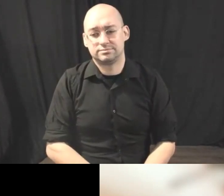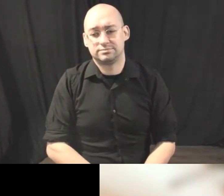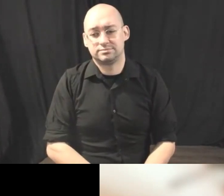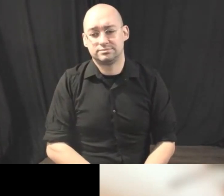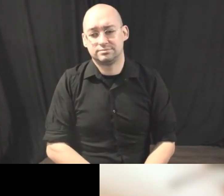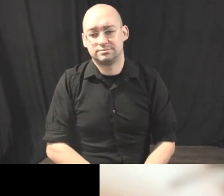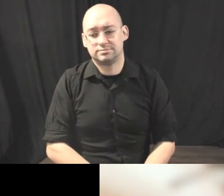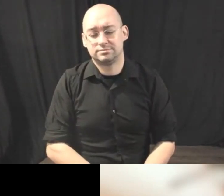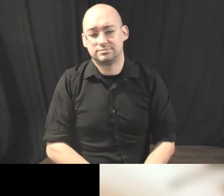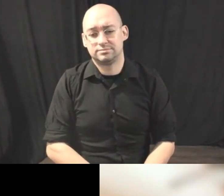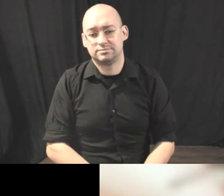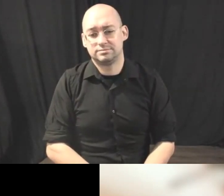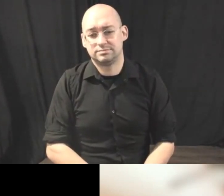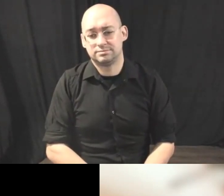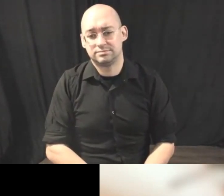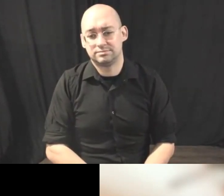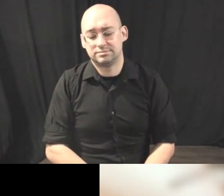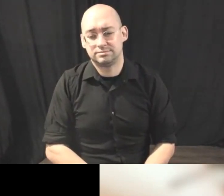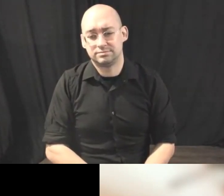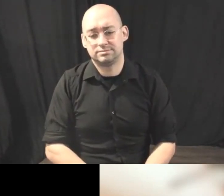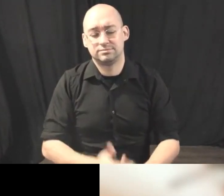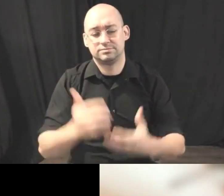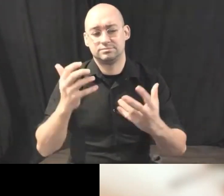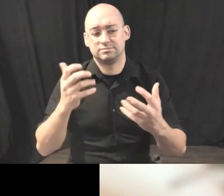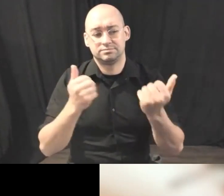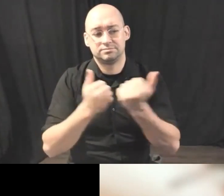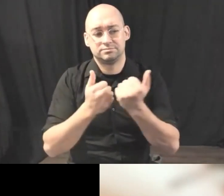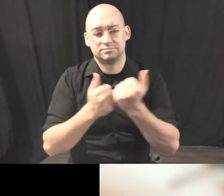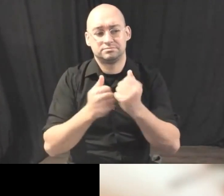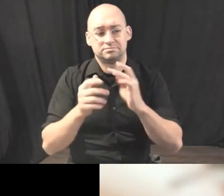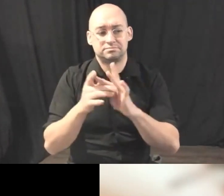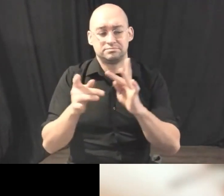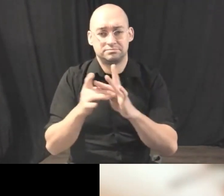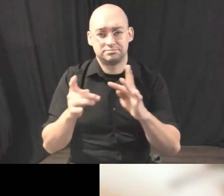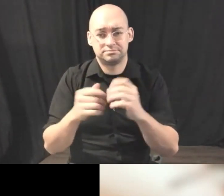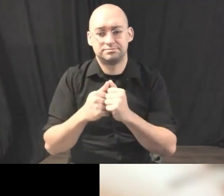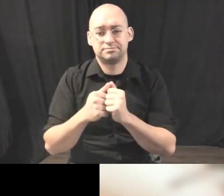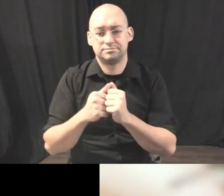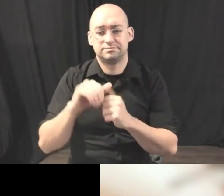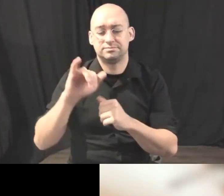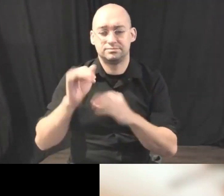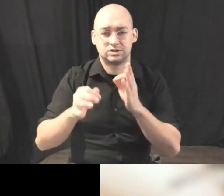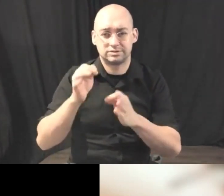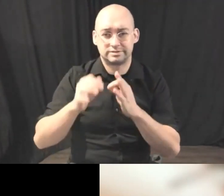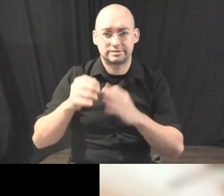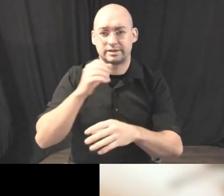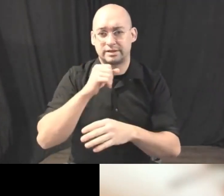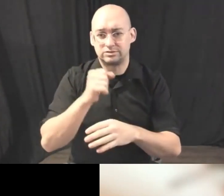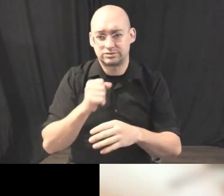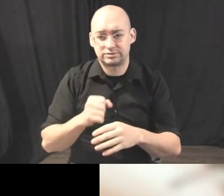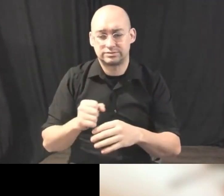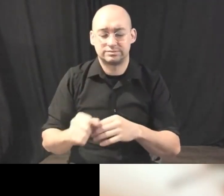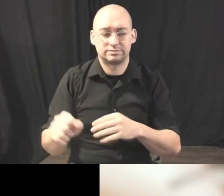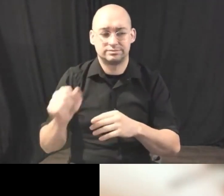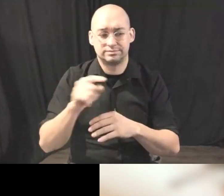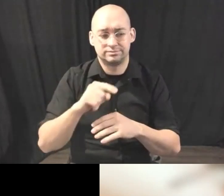So I'll just echo the comments of my fellow committee members. I'm Yasmin Peled with Justice and Aging. You know, and